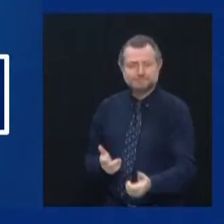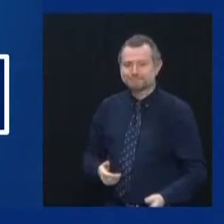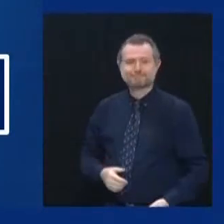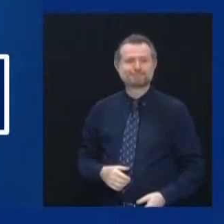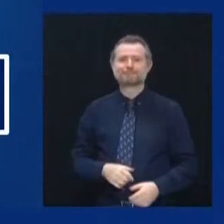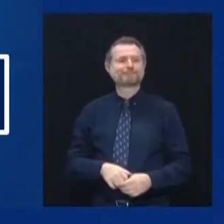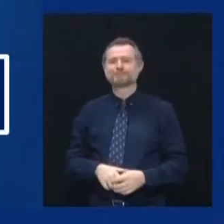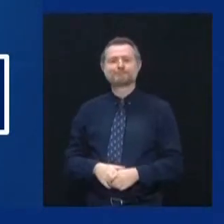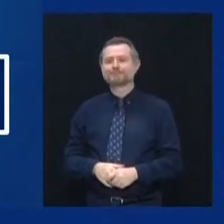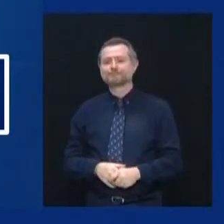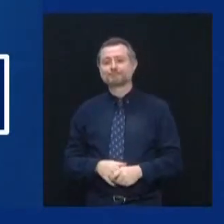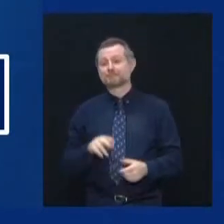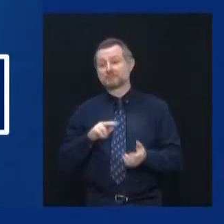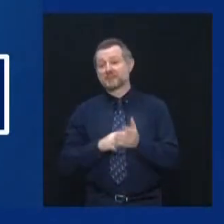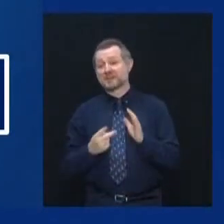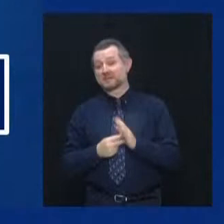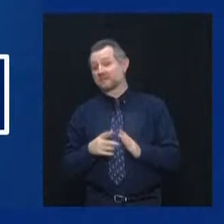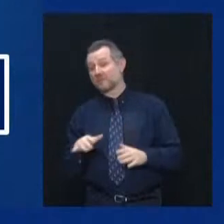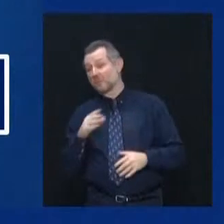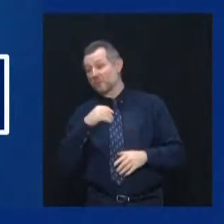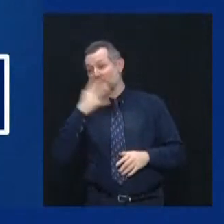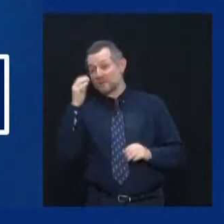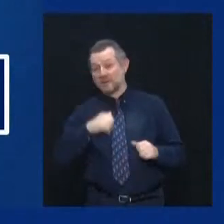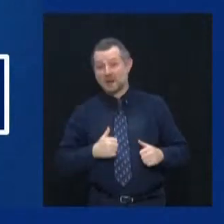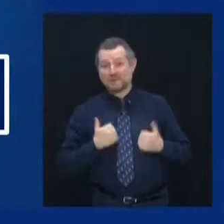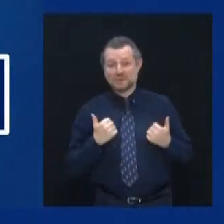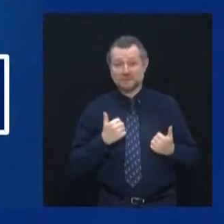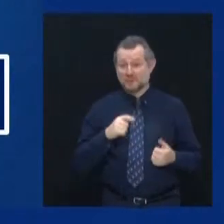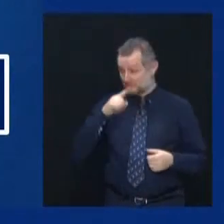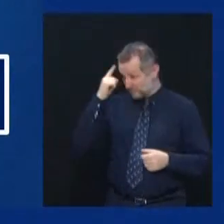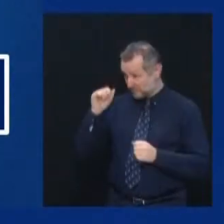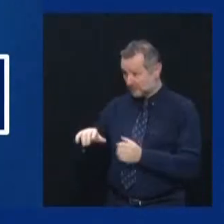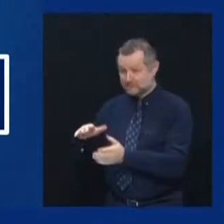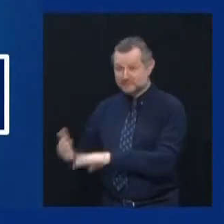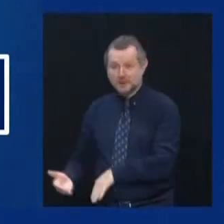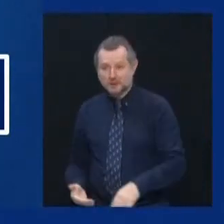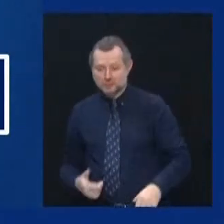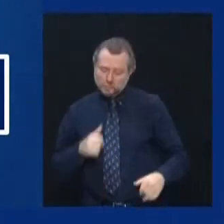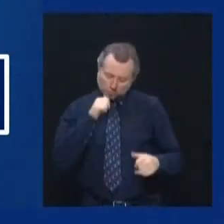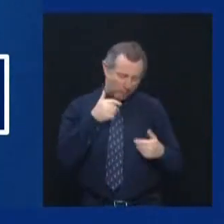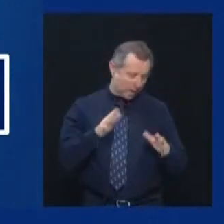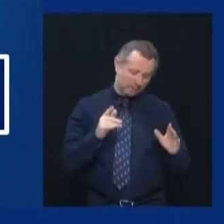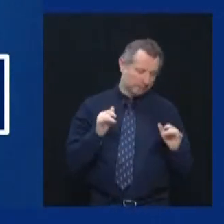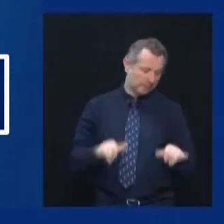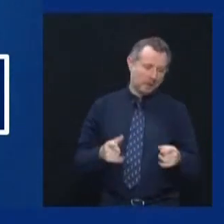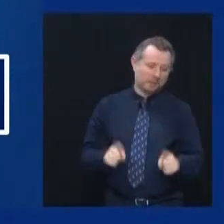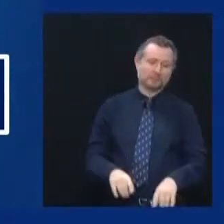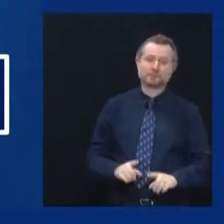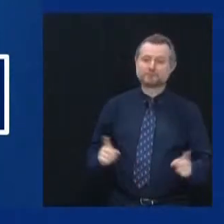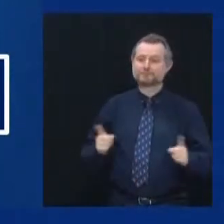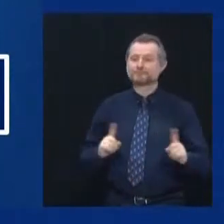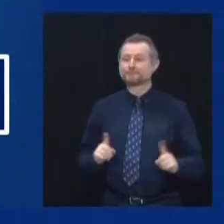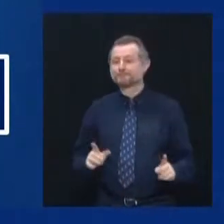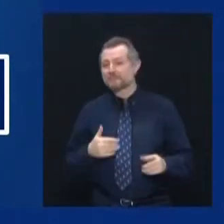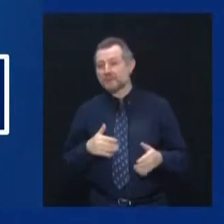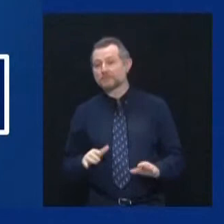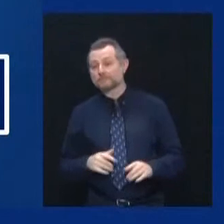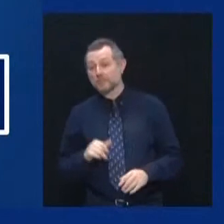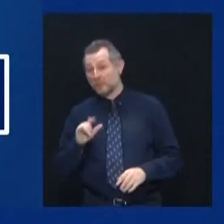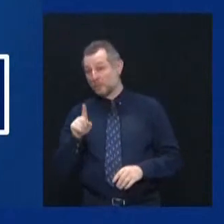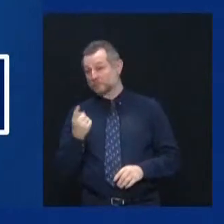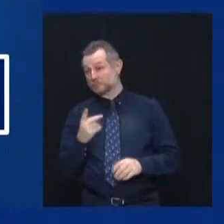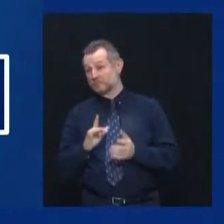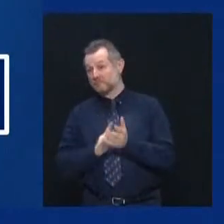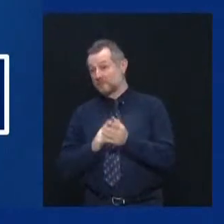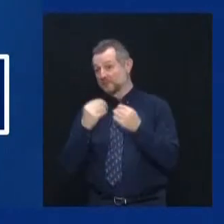and dies by race or income. That is not going to happen. If we just use the pharmacies and the